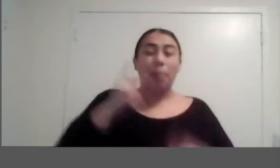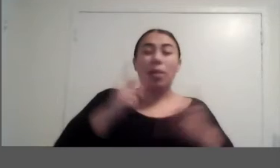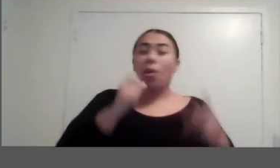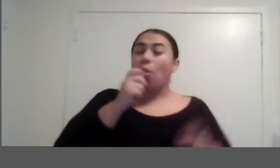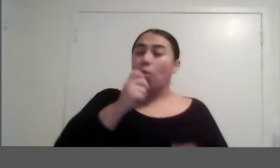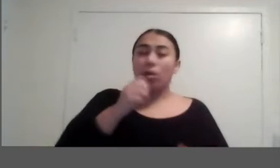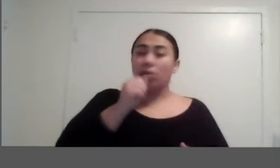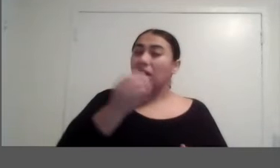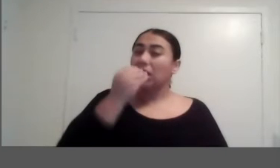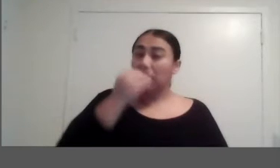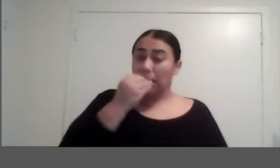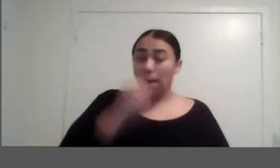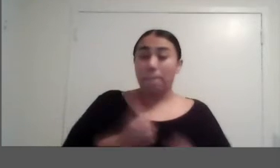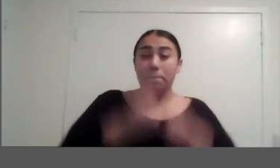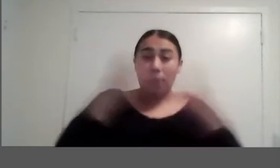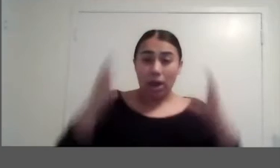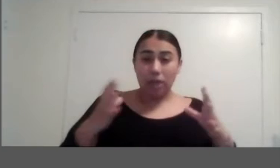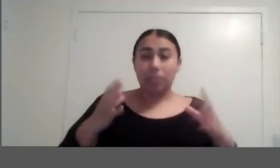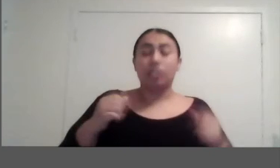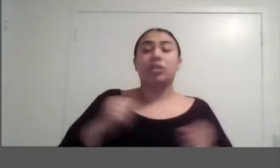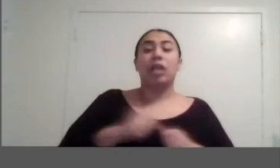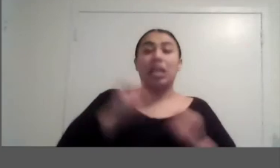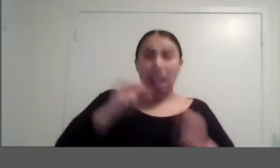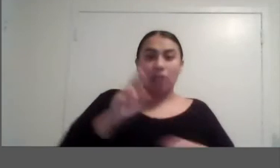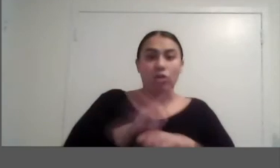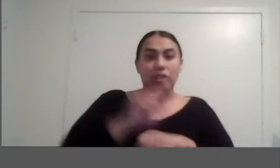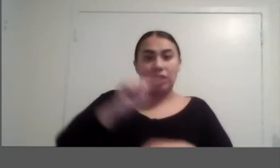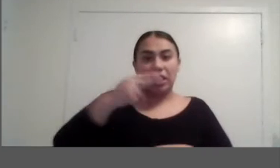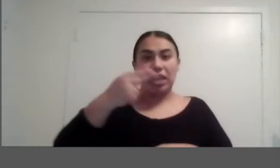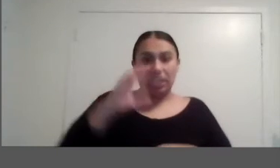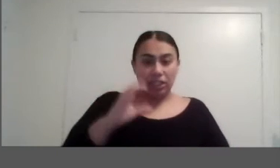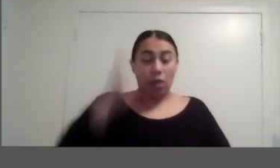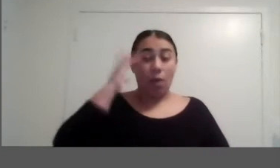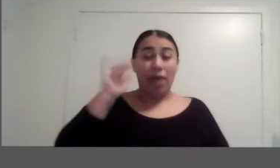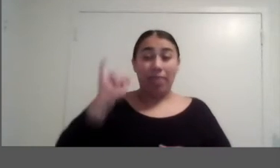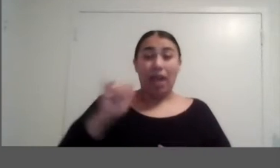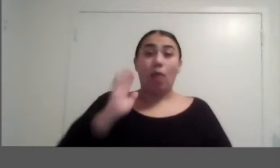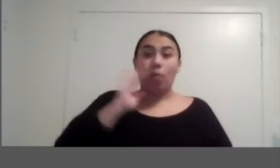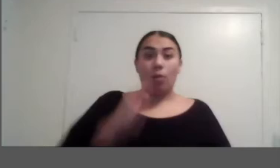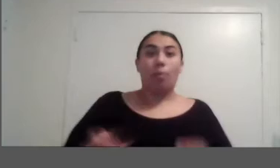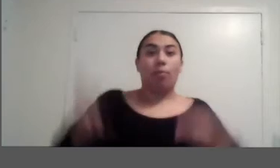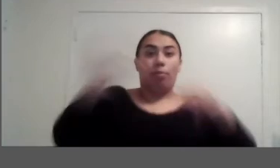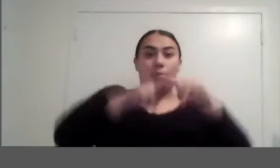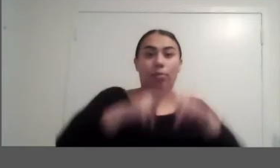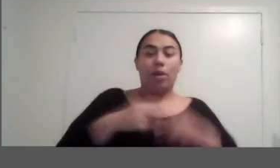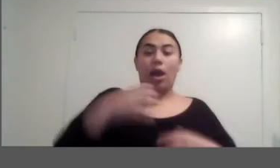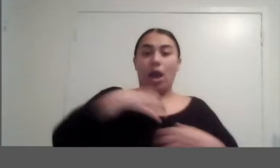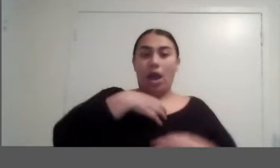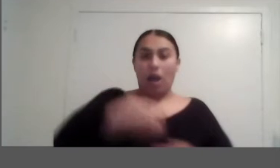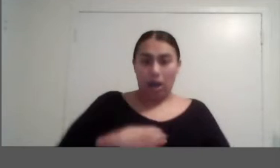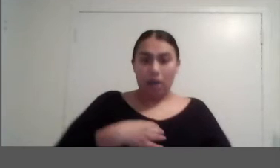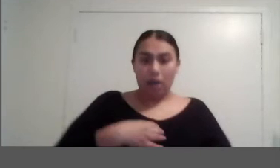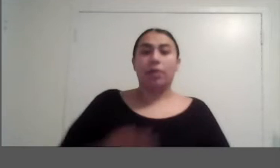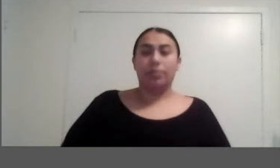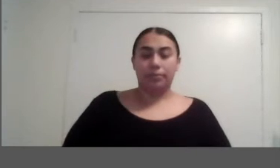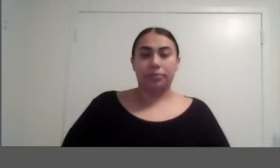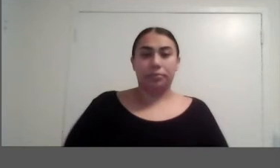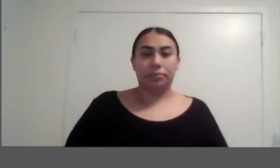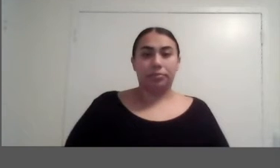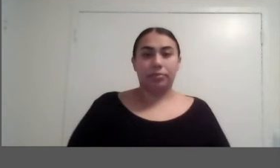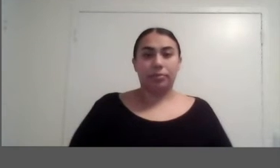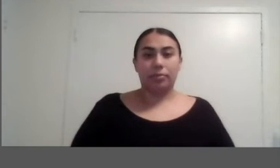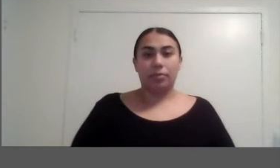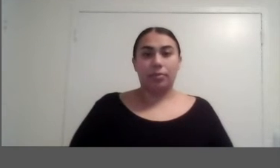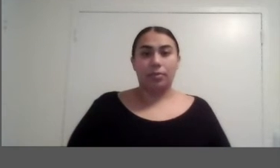stimulate appetite. It has been shown that endocannabinoids, our body's naturally occurring cannabinoids,